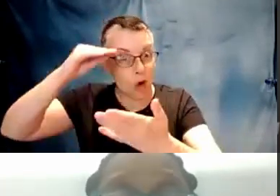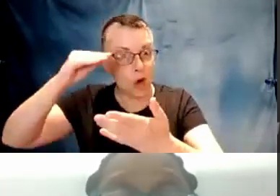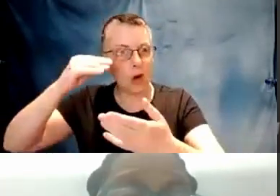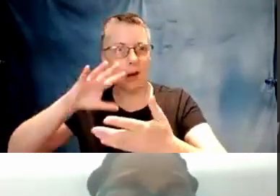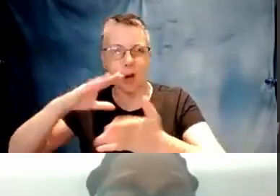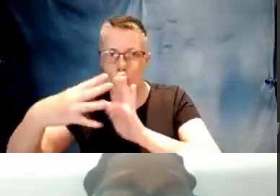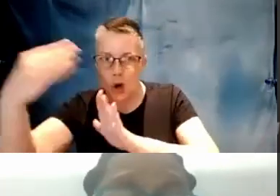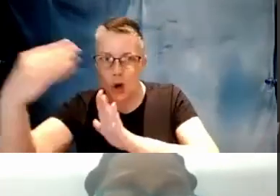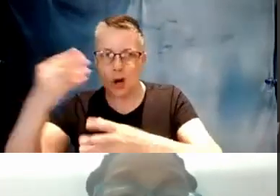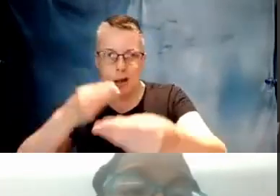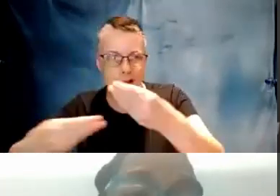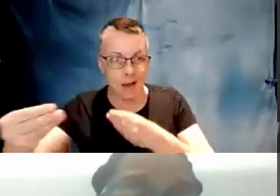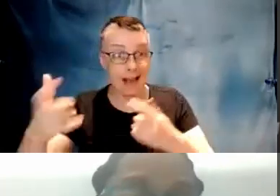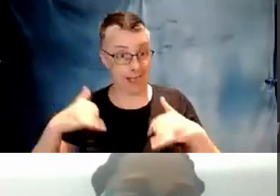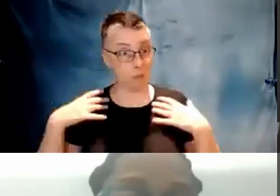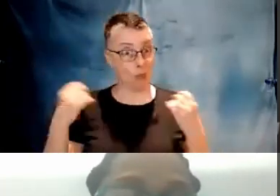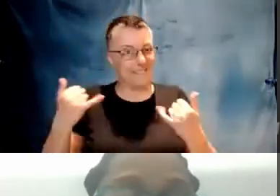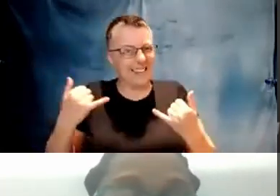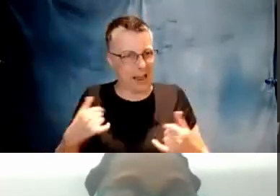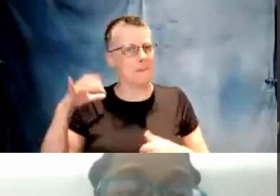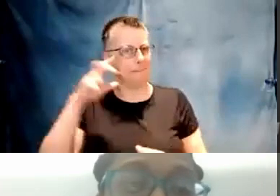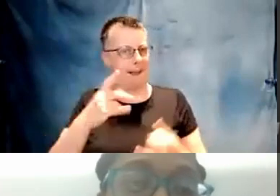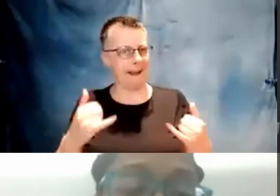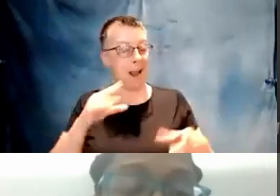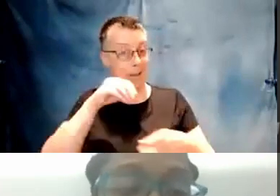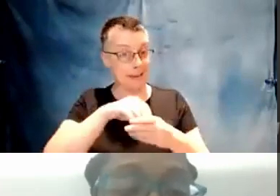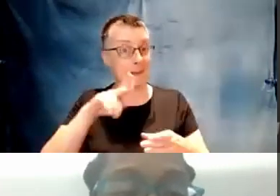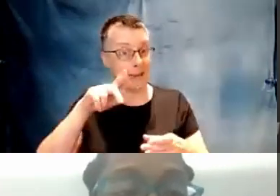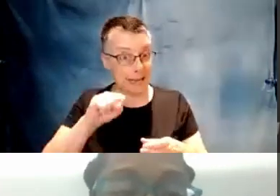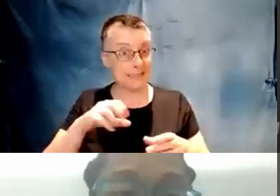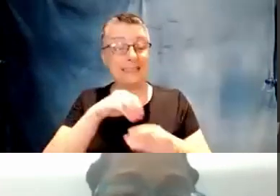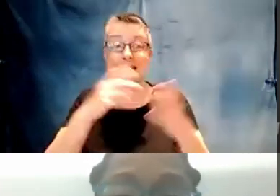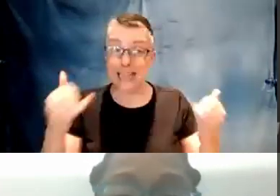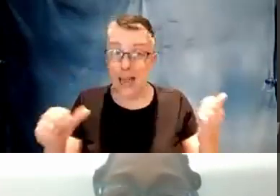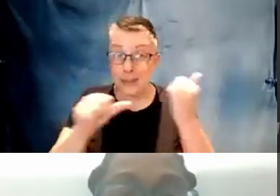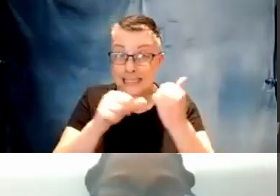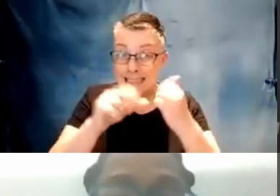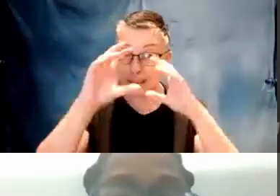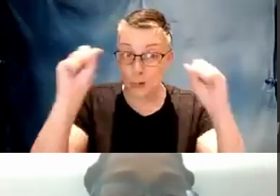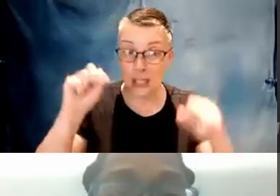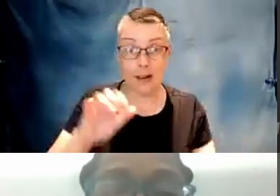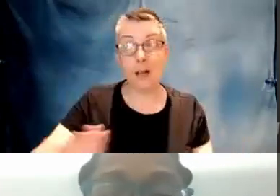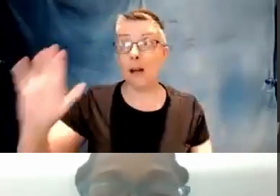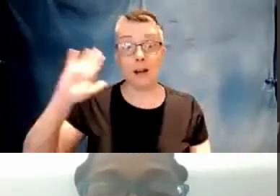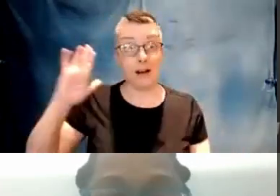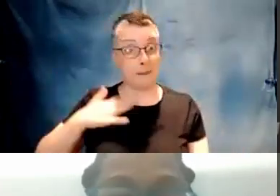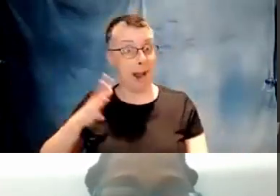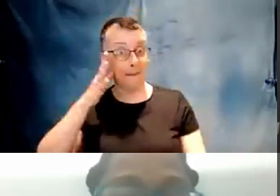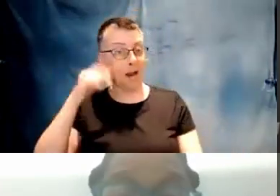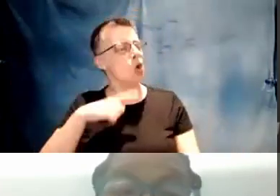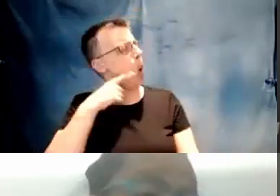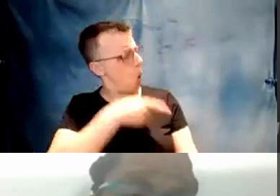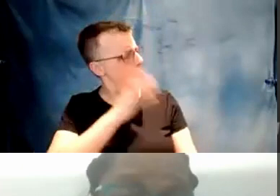that's got me to the point that I am coming back in BPS, and now I'm an assistant superintendent. That was not something my parents were thinking